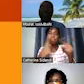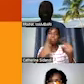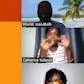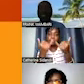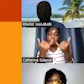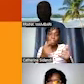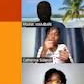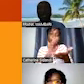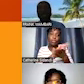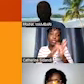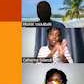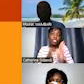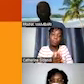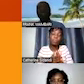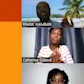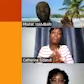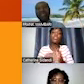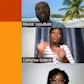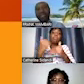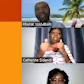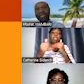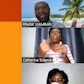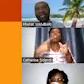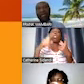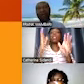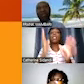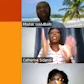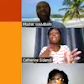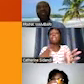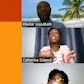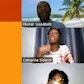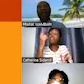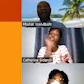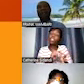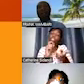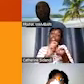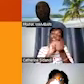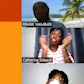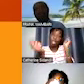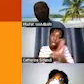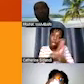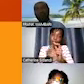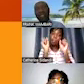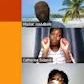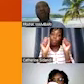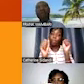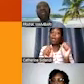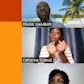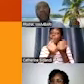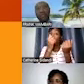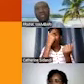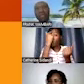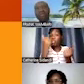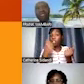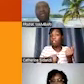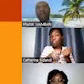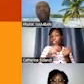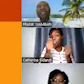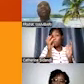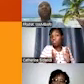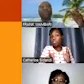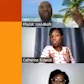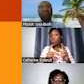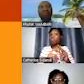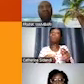breadwinner. And remember, the transitions, as I said earlier on, could happen because of somebody walking away or somebody passing away